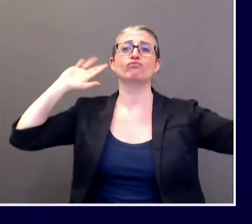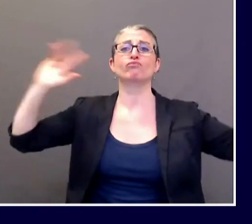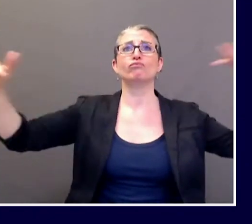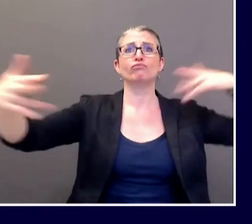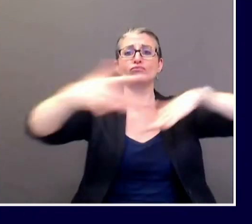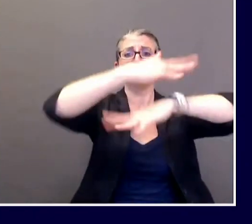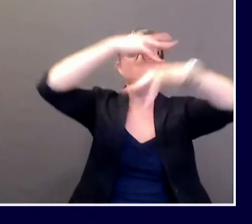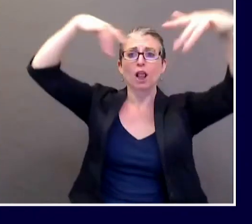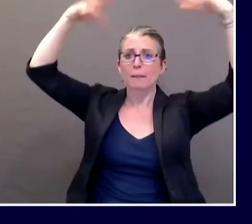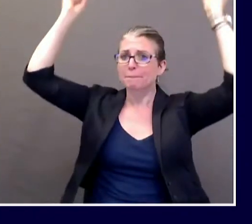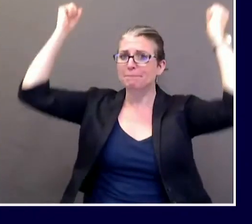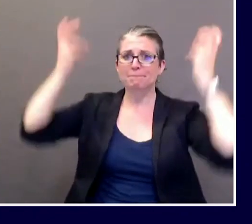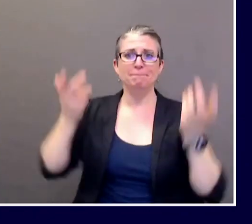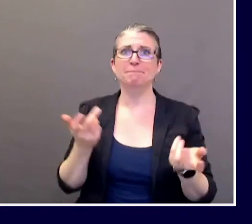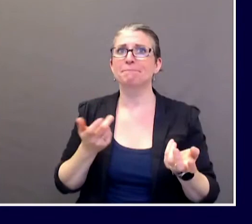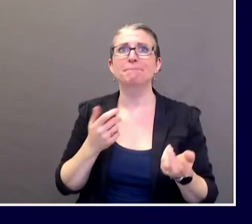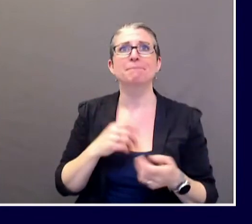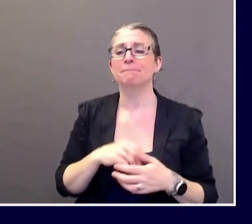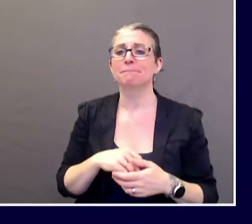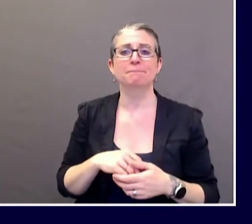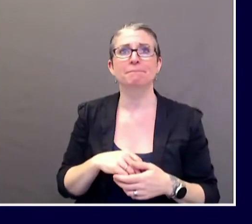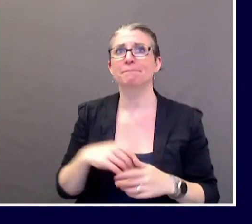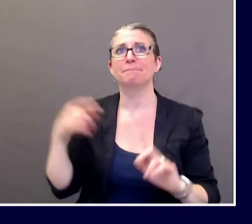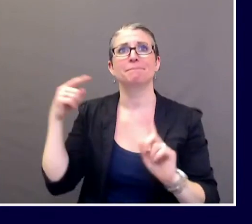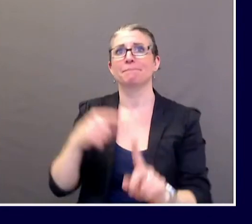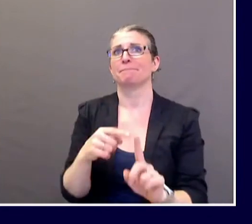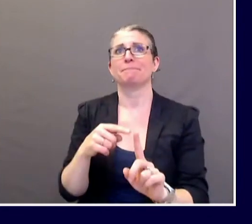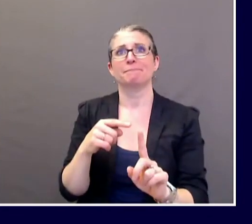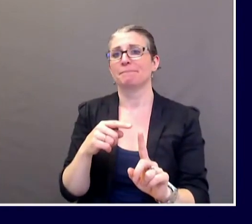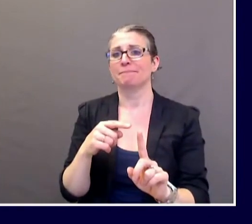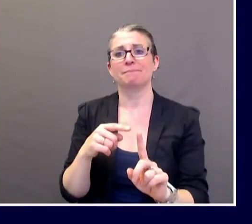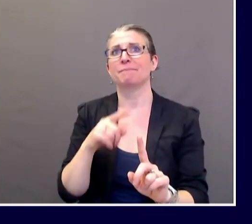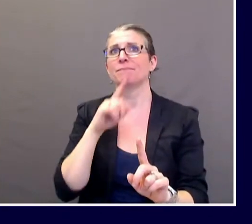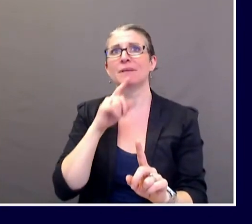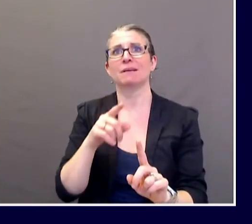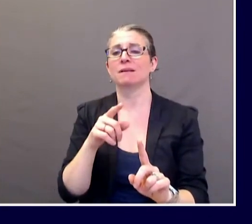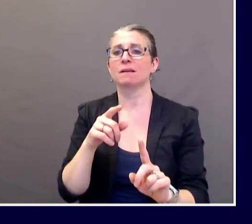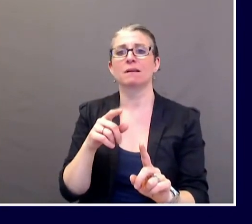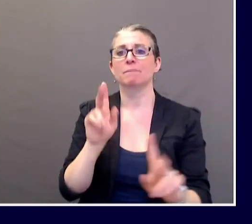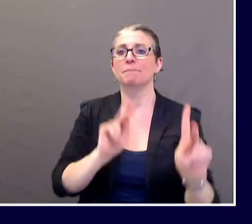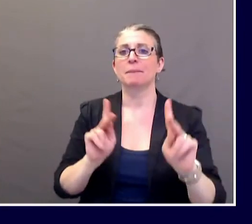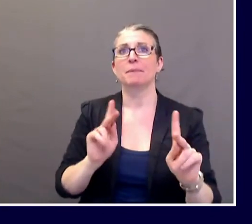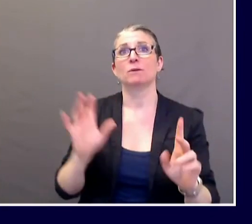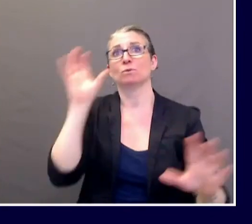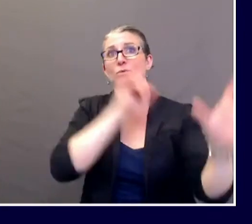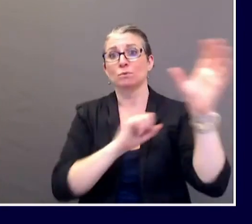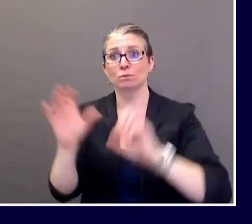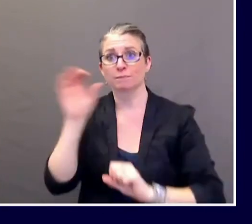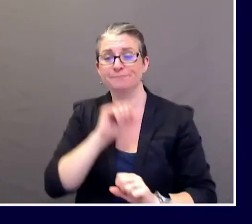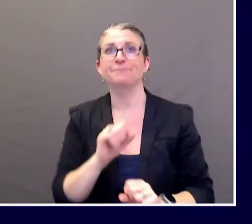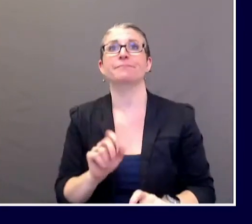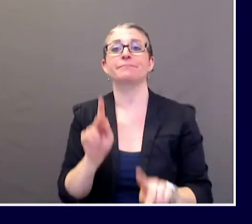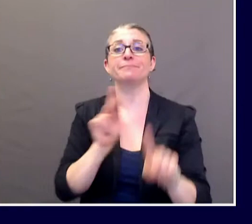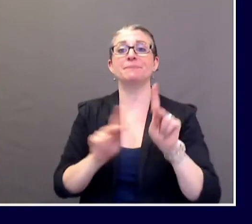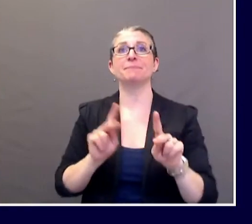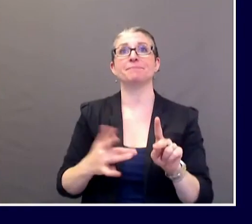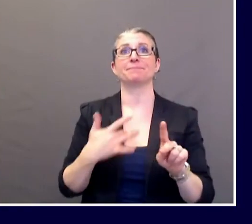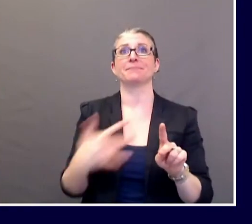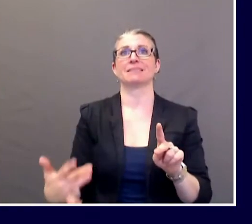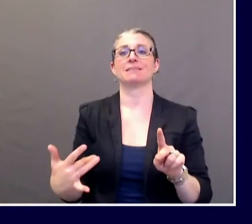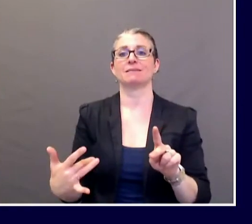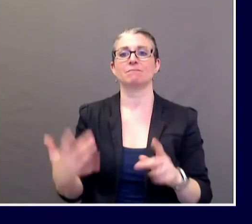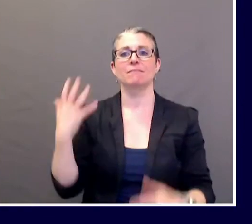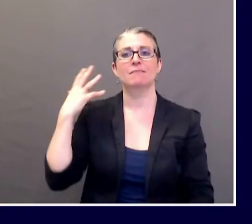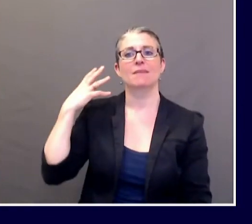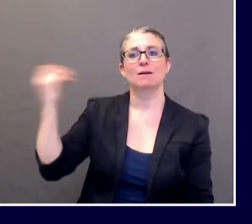safer. They go into three general buckets. One is that people are just naturally more spaced out outdoors. The second is that